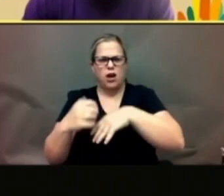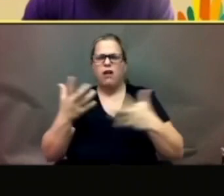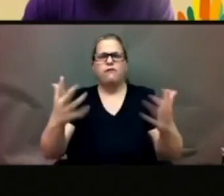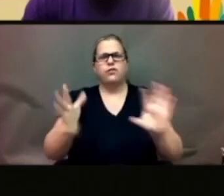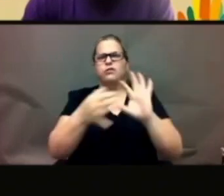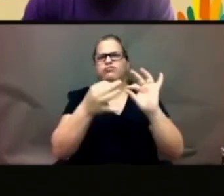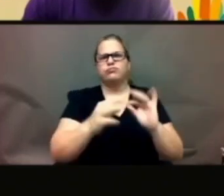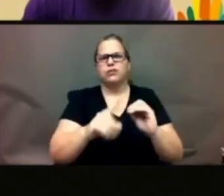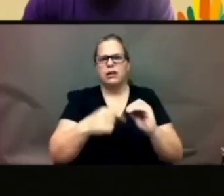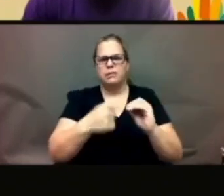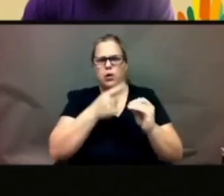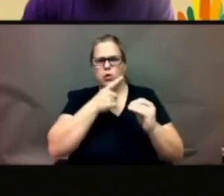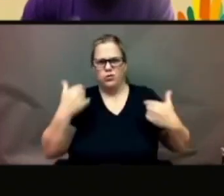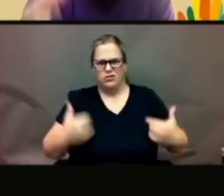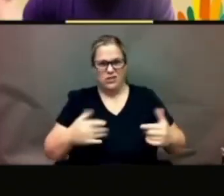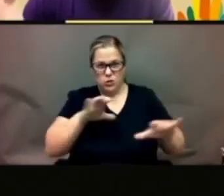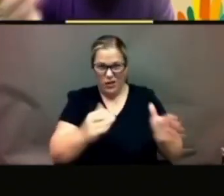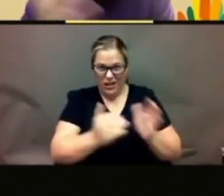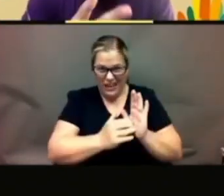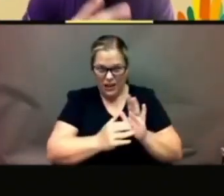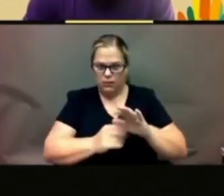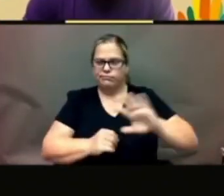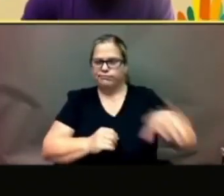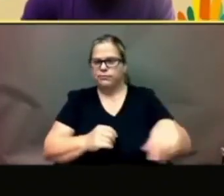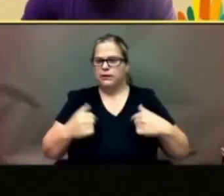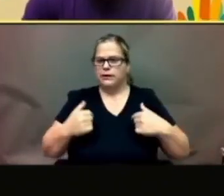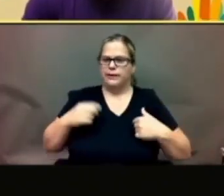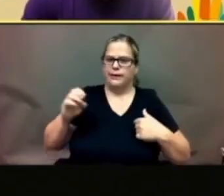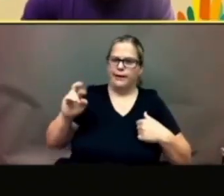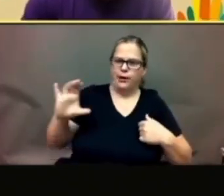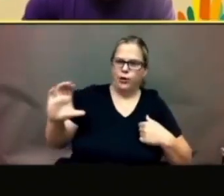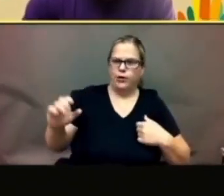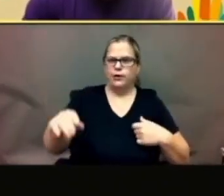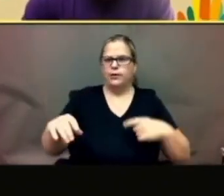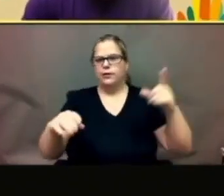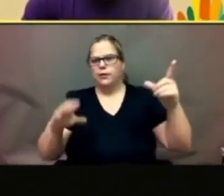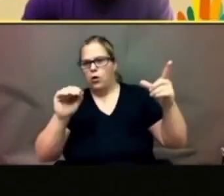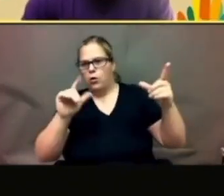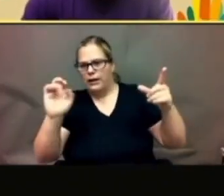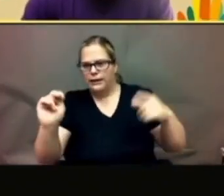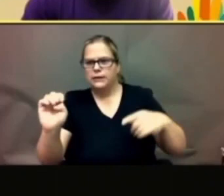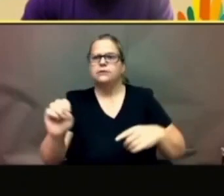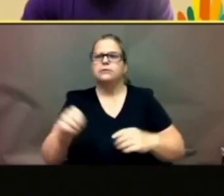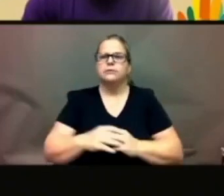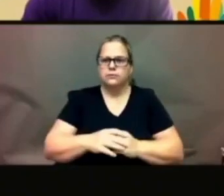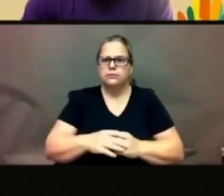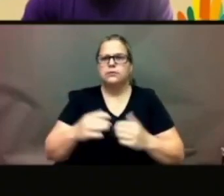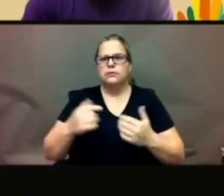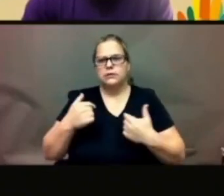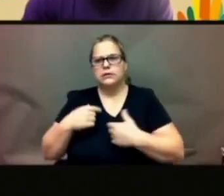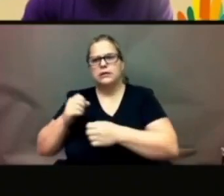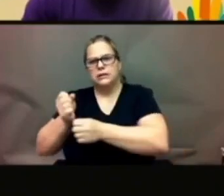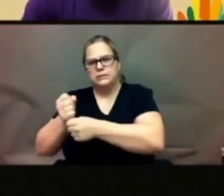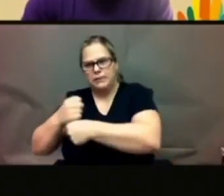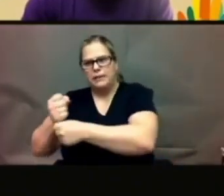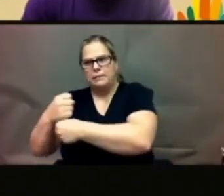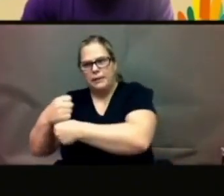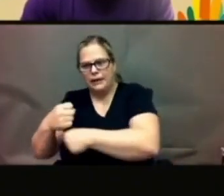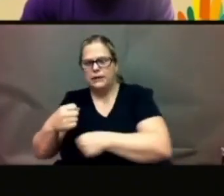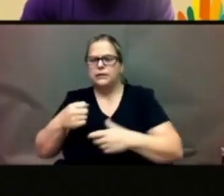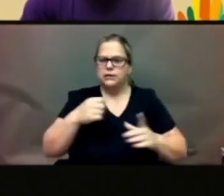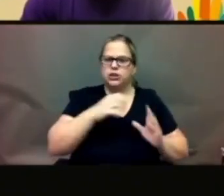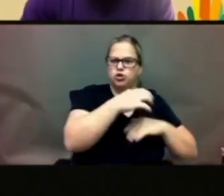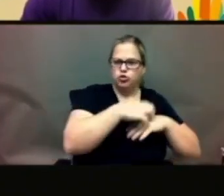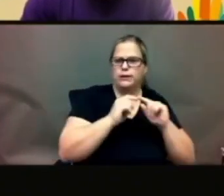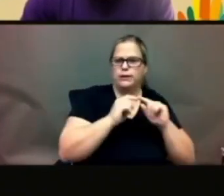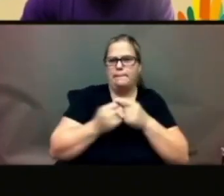doing it again, right? We already did it. Eric, Colleen. Eric, Colleen. Eric's on the Scratch team. Colleen's on the Makey Makey team. We